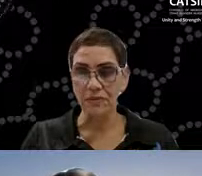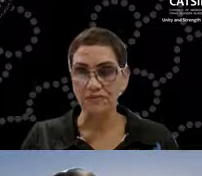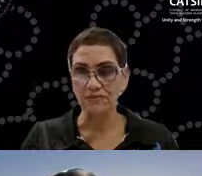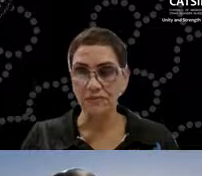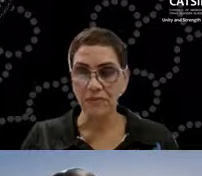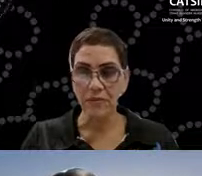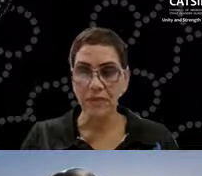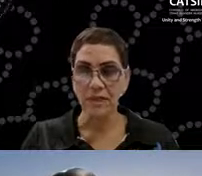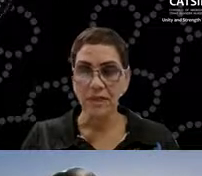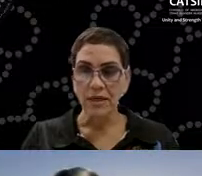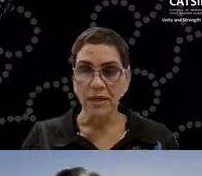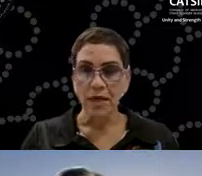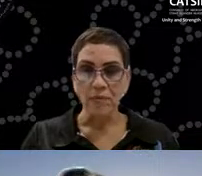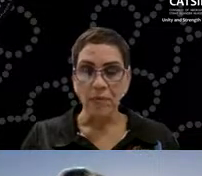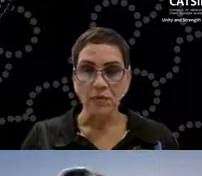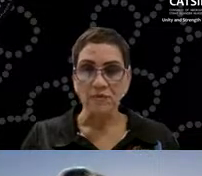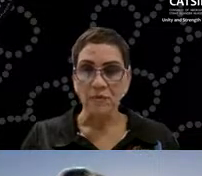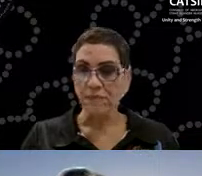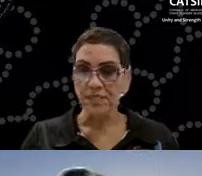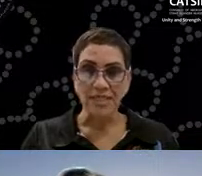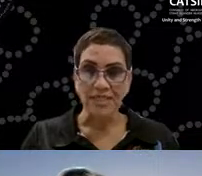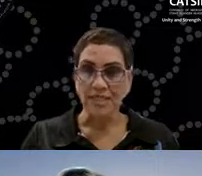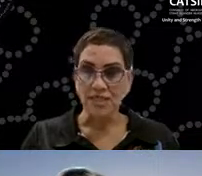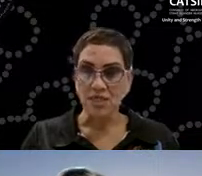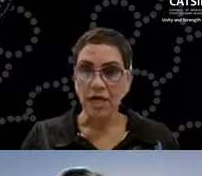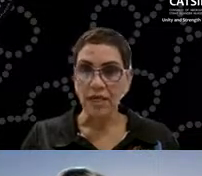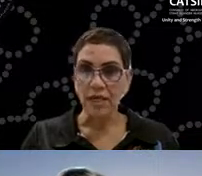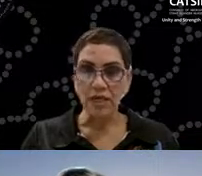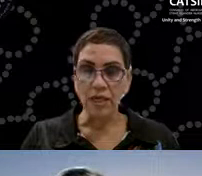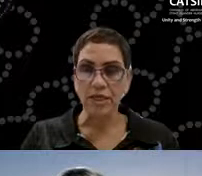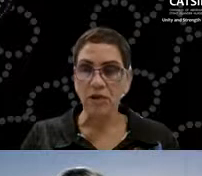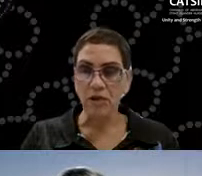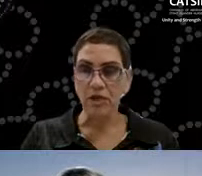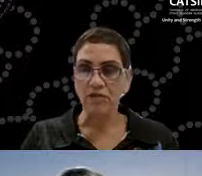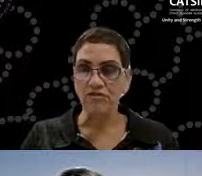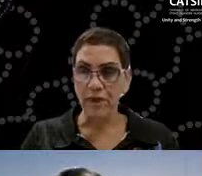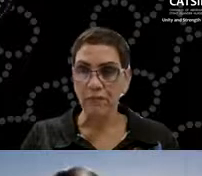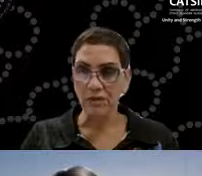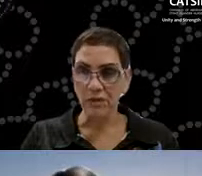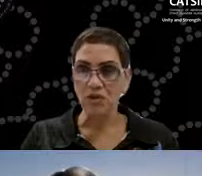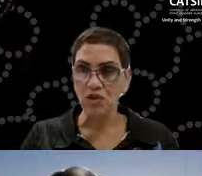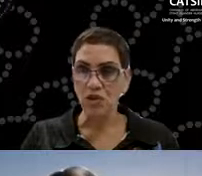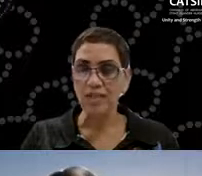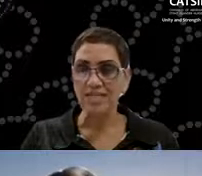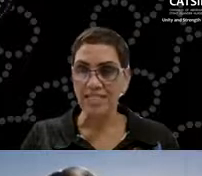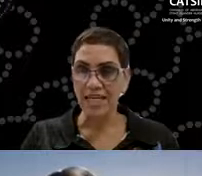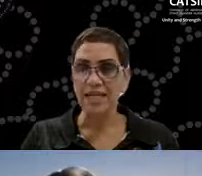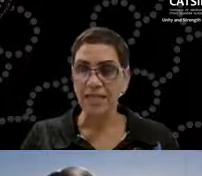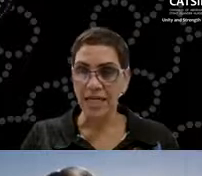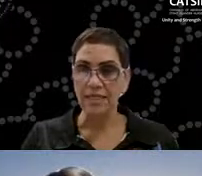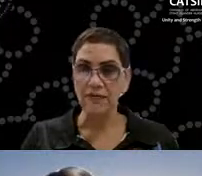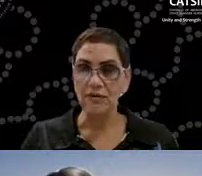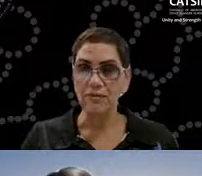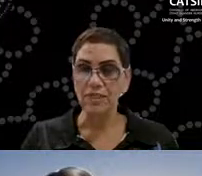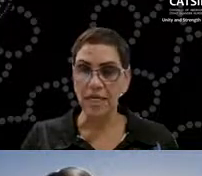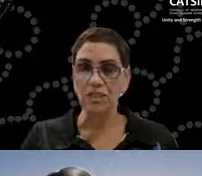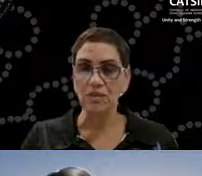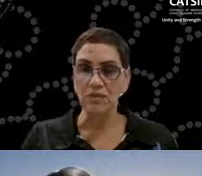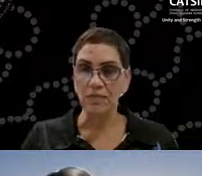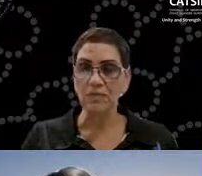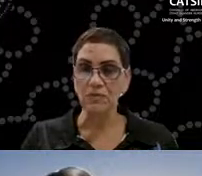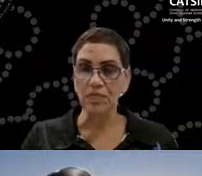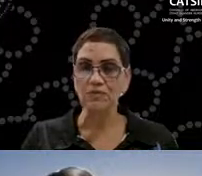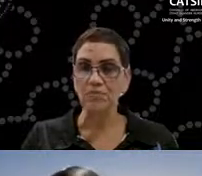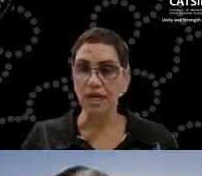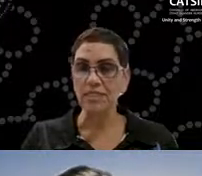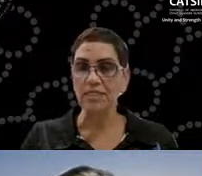level 7. And we've mapped against the Australian Quality Learning Framework to ensure that it stayed at that level, hence